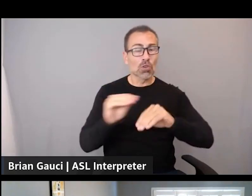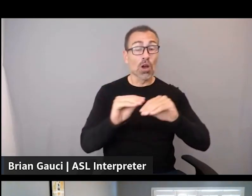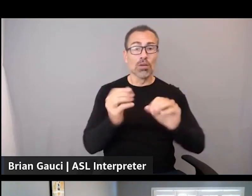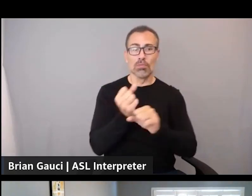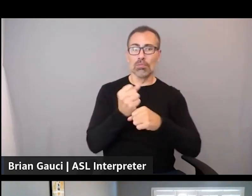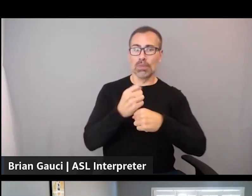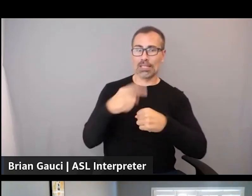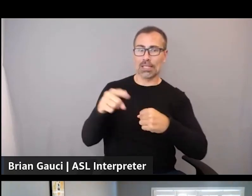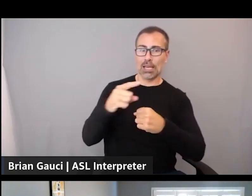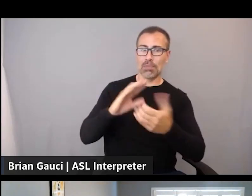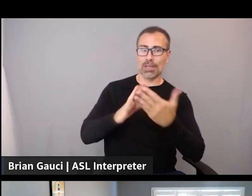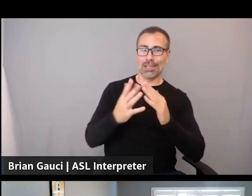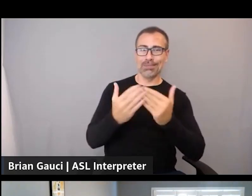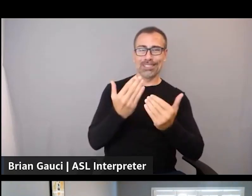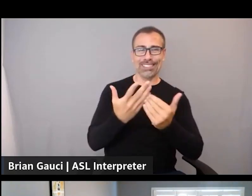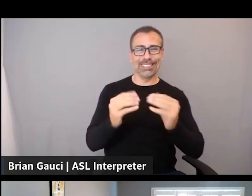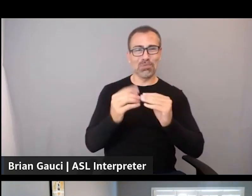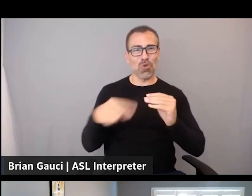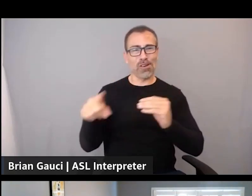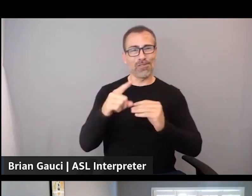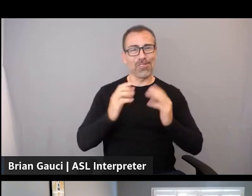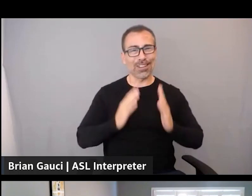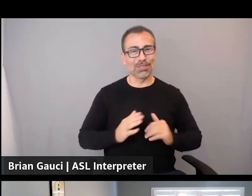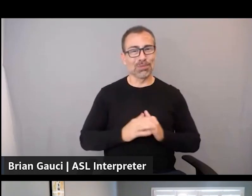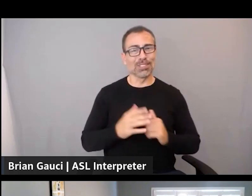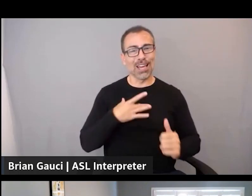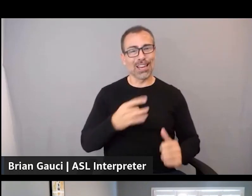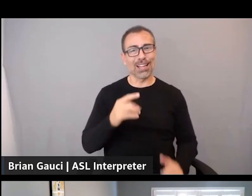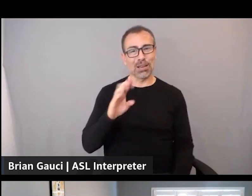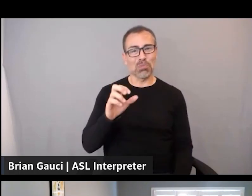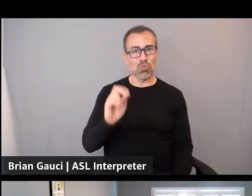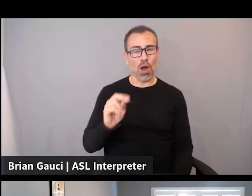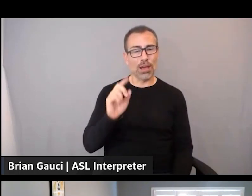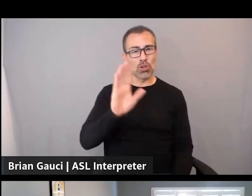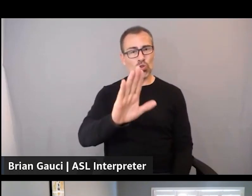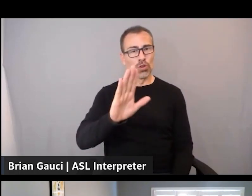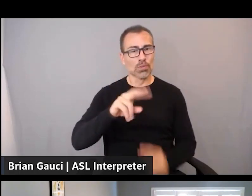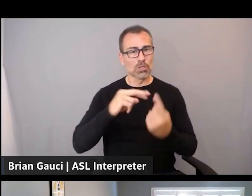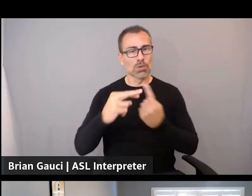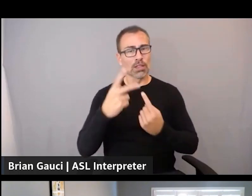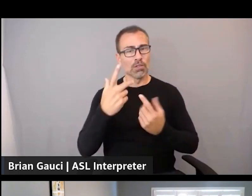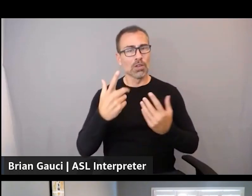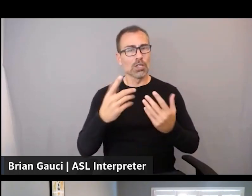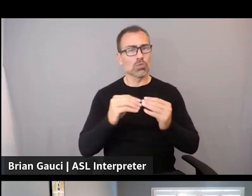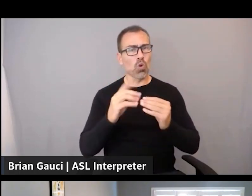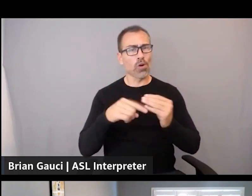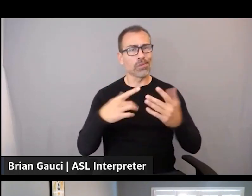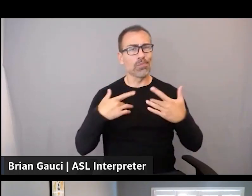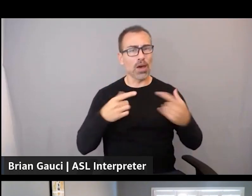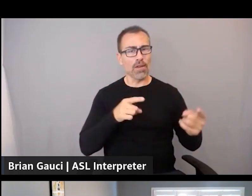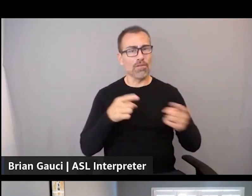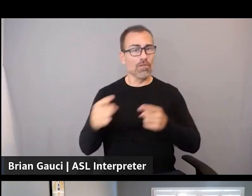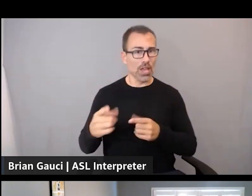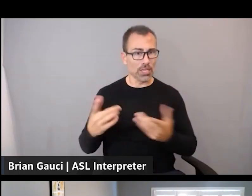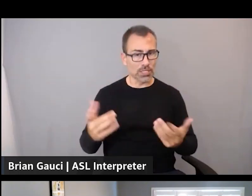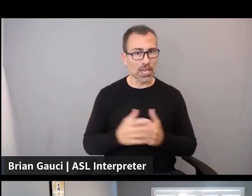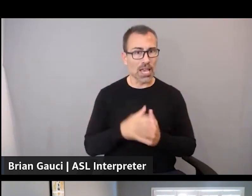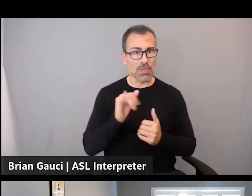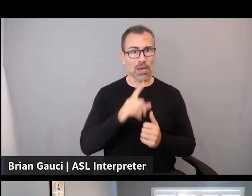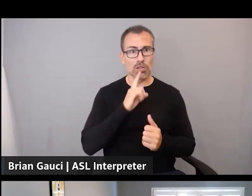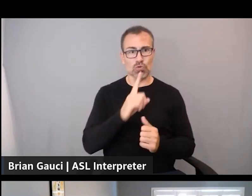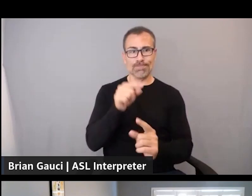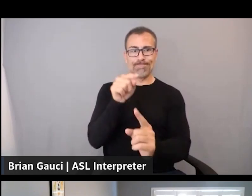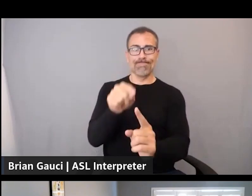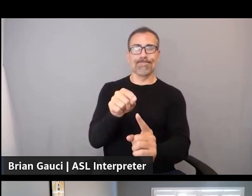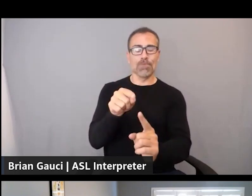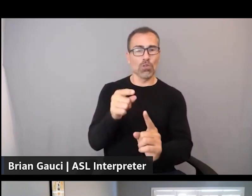like, Yep. Brian, that you were thinking from an event driven perspective on a lot of this, because I think that really gets at the heart of it and where customers want to drive